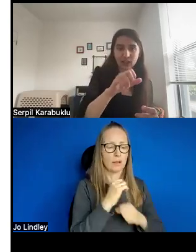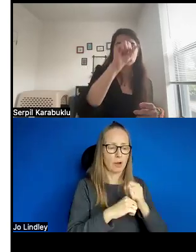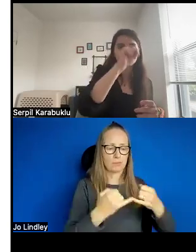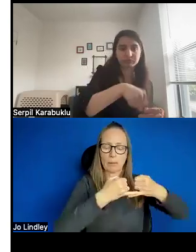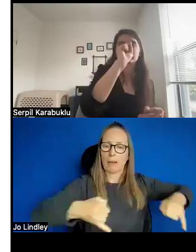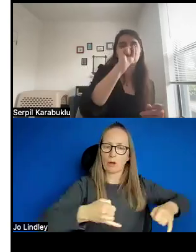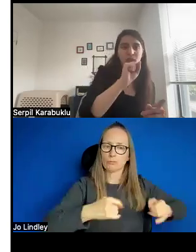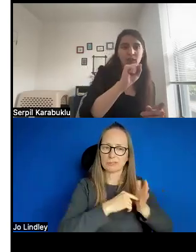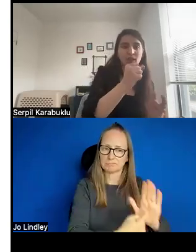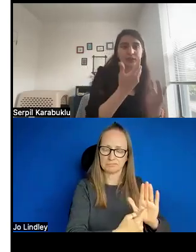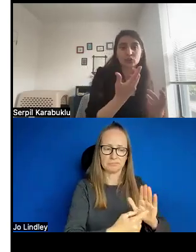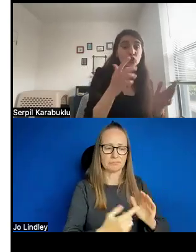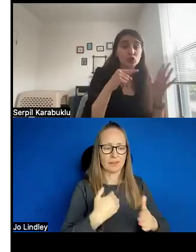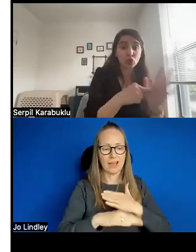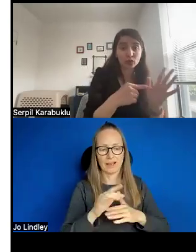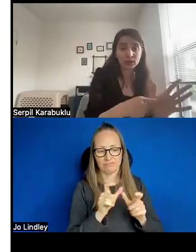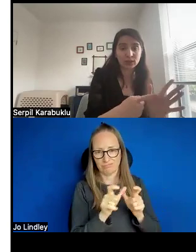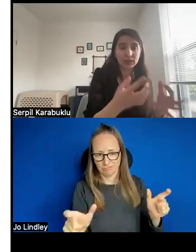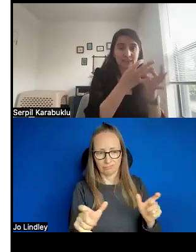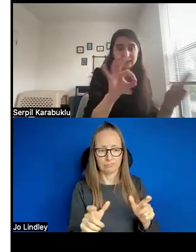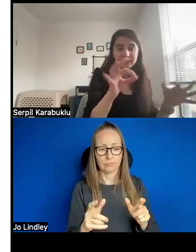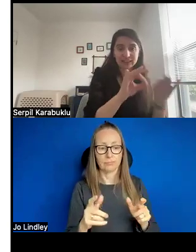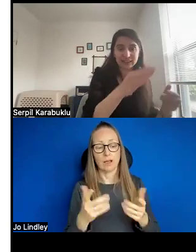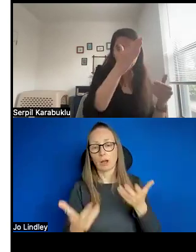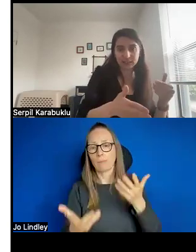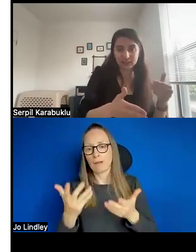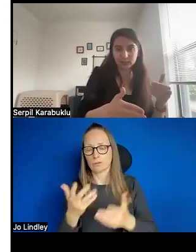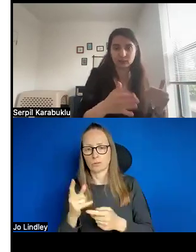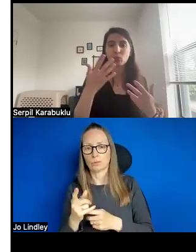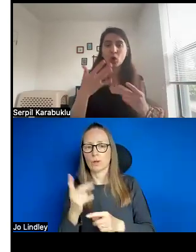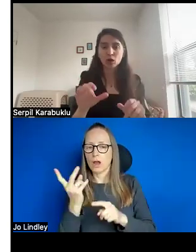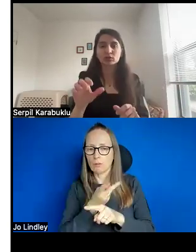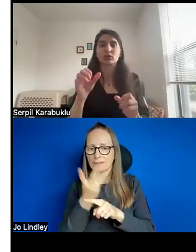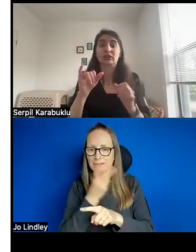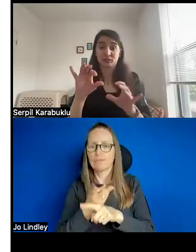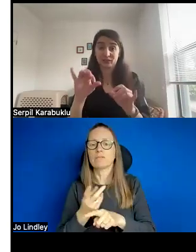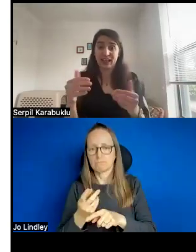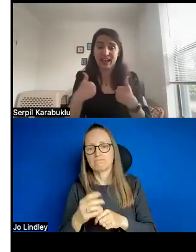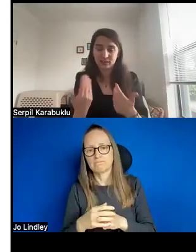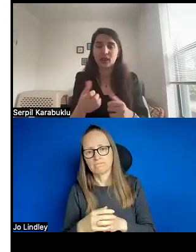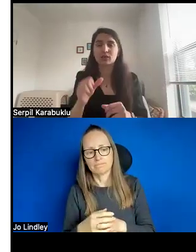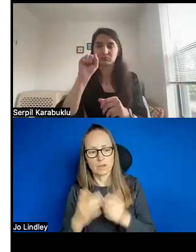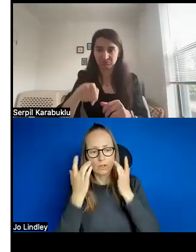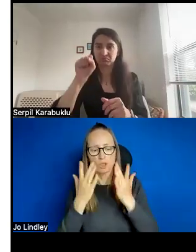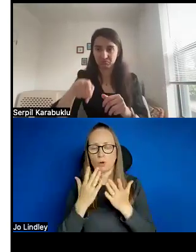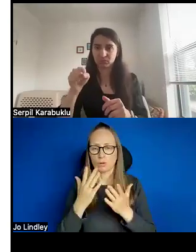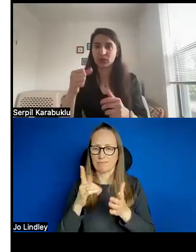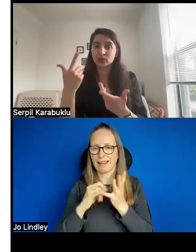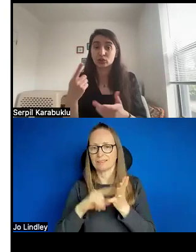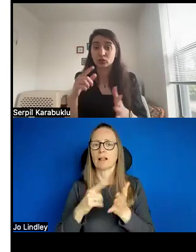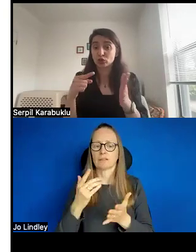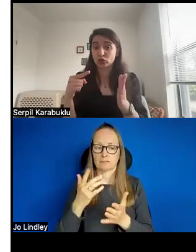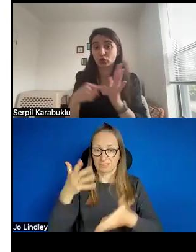sentence. And repetitive head nods shows us the certainty of signers in ASL. While the